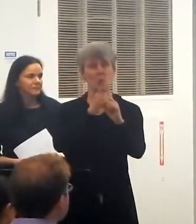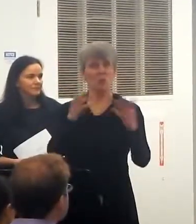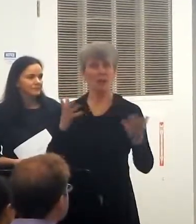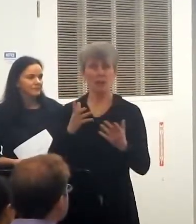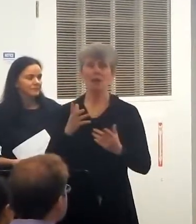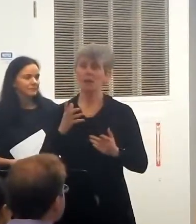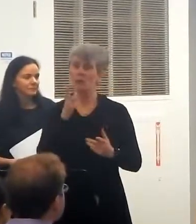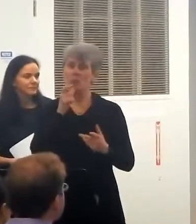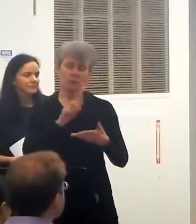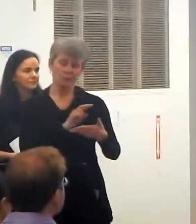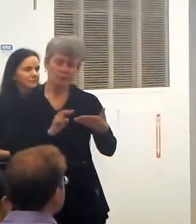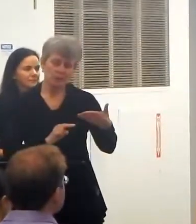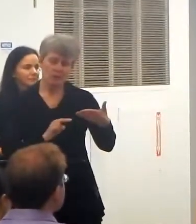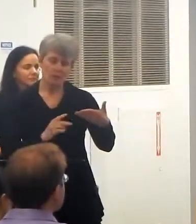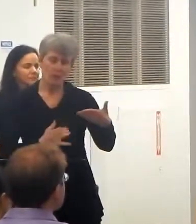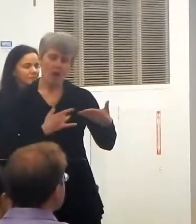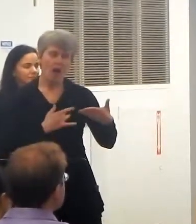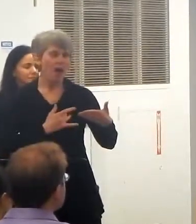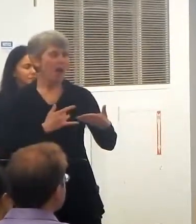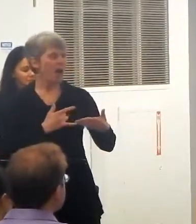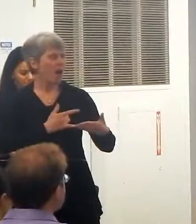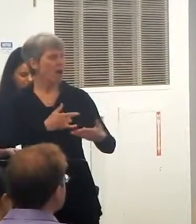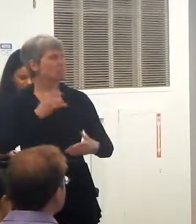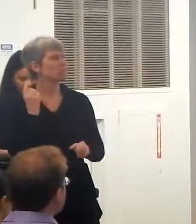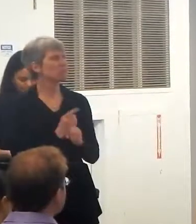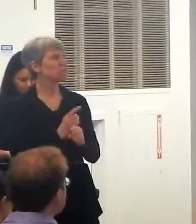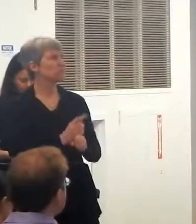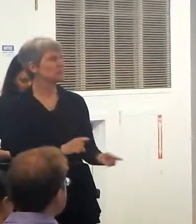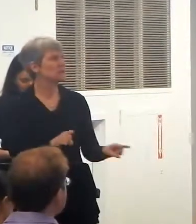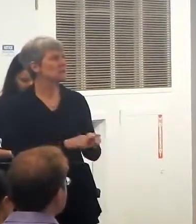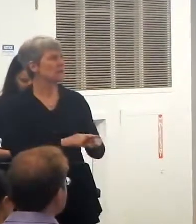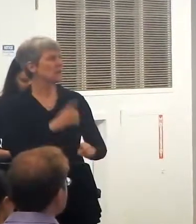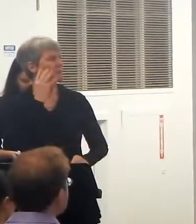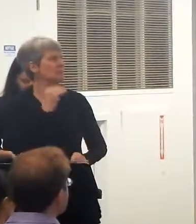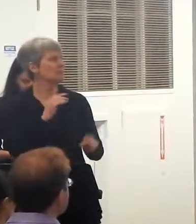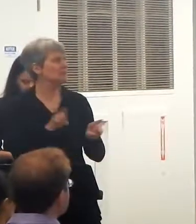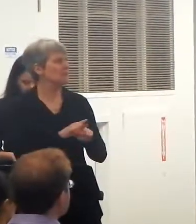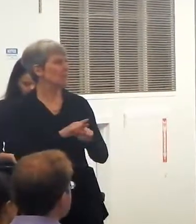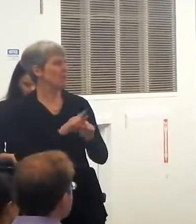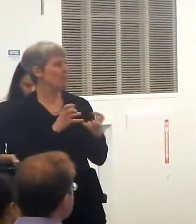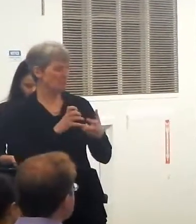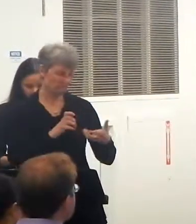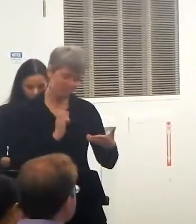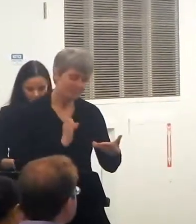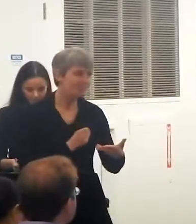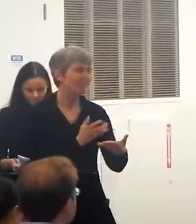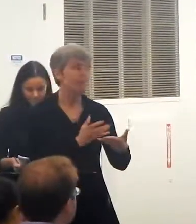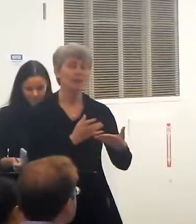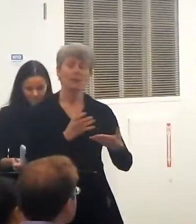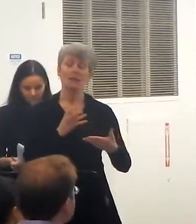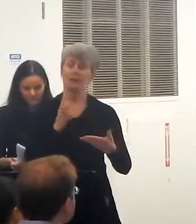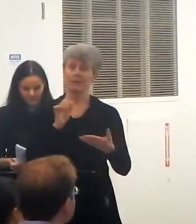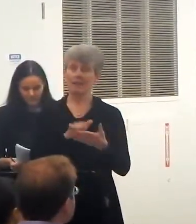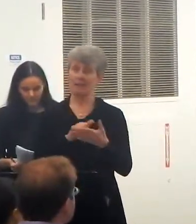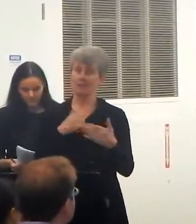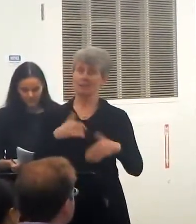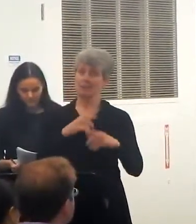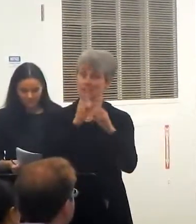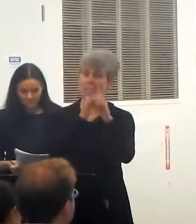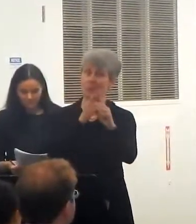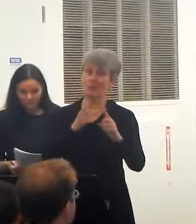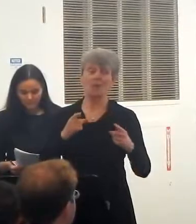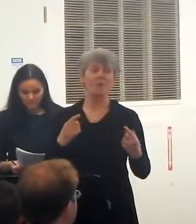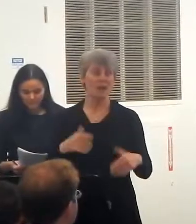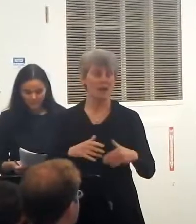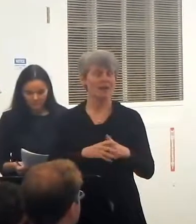having readers engage with it in such a way that something in them is forever changed. I think it's pretty fitting that